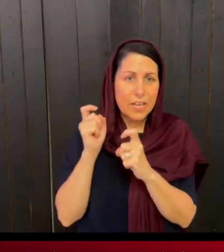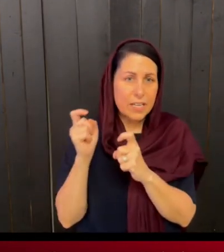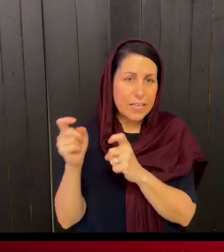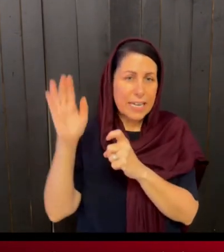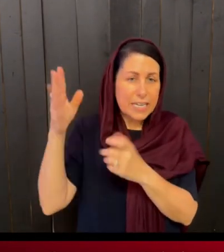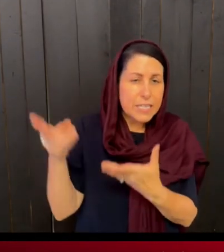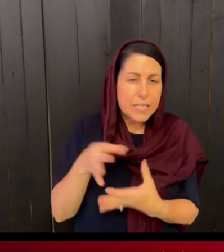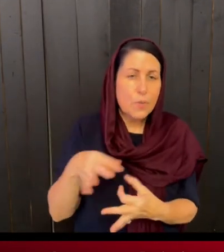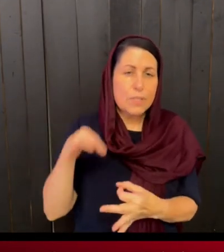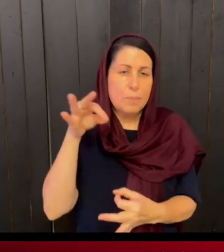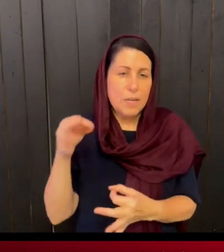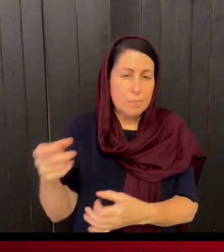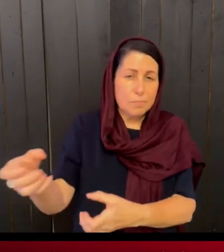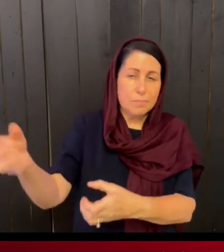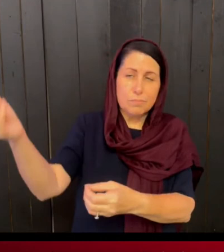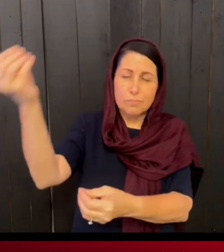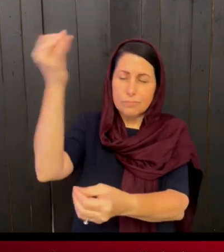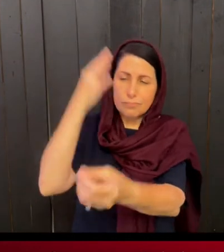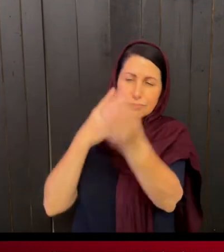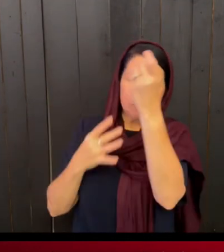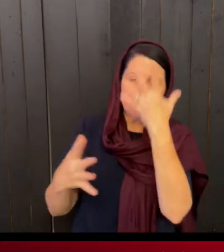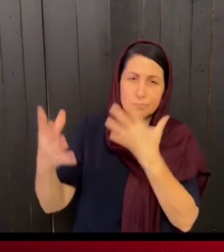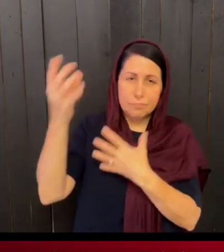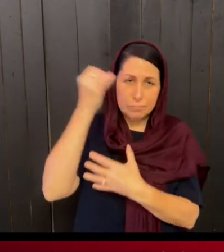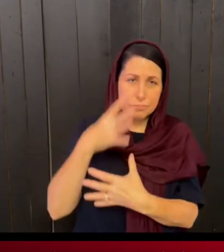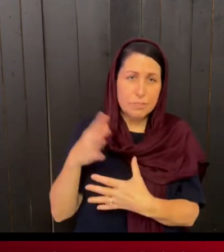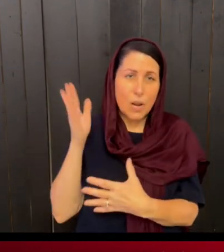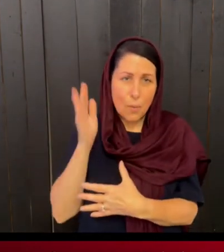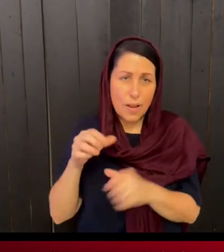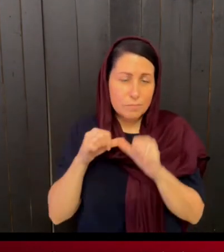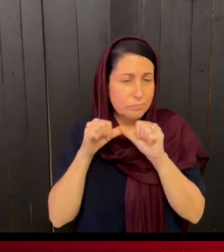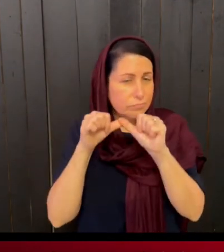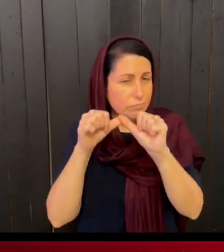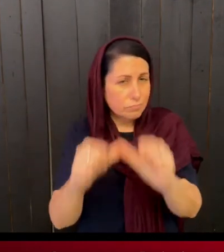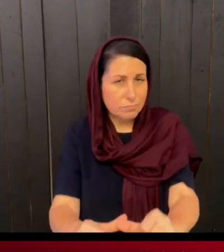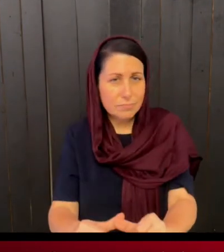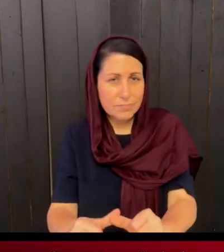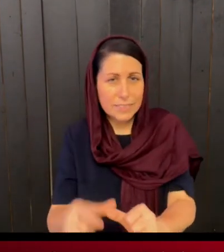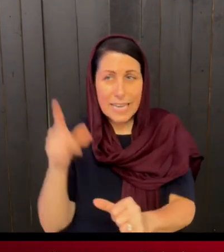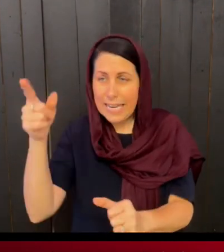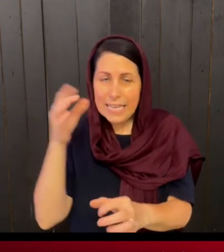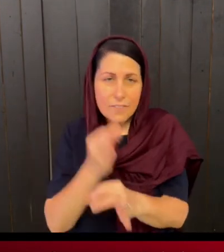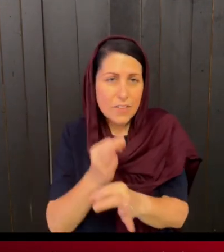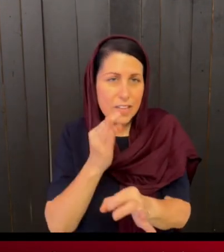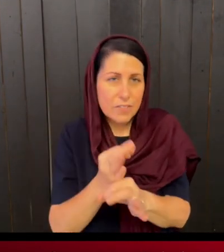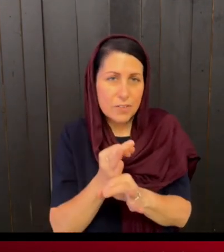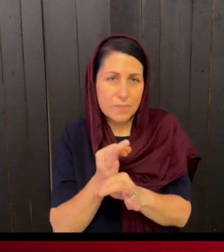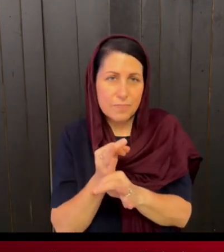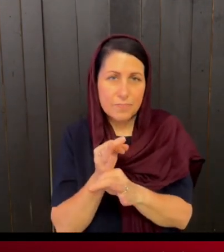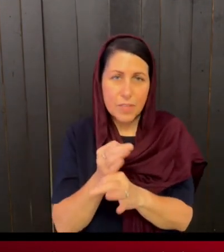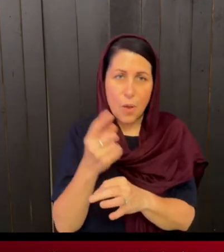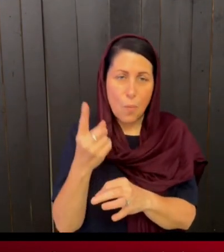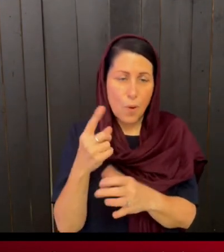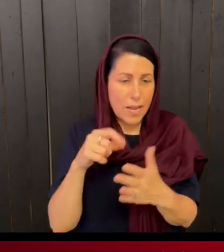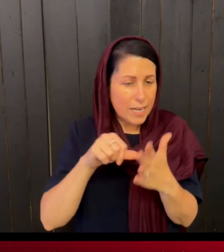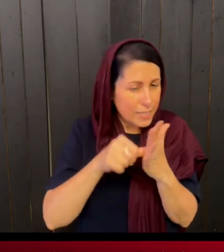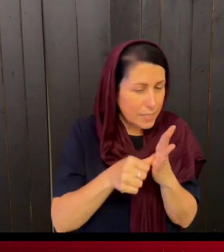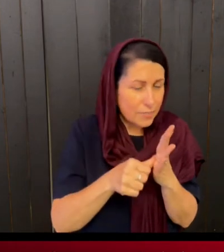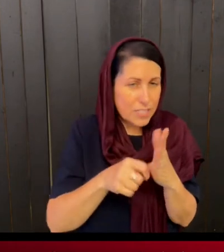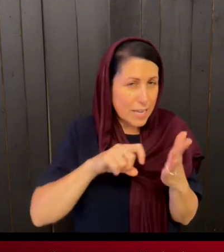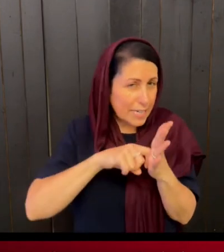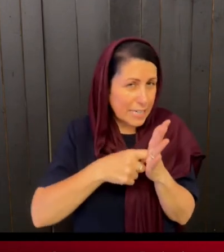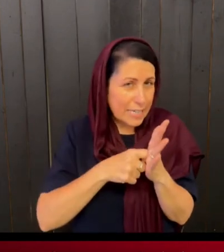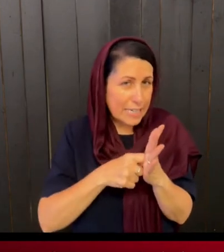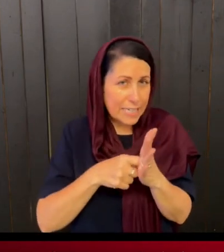him. He will just keep going because he's faithful. And one key point here, I think, God doesn't limit